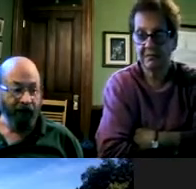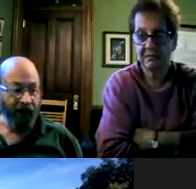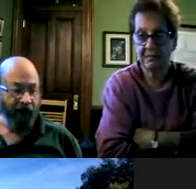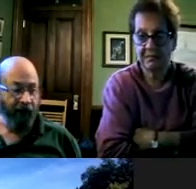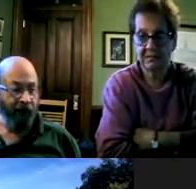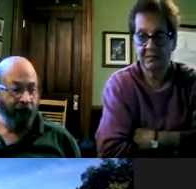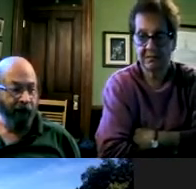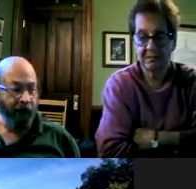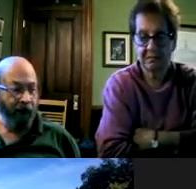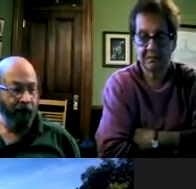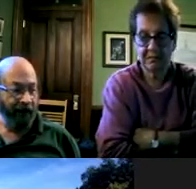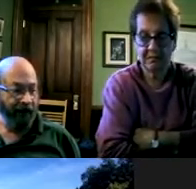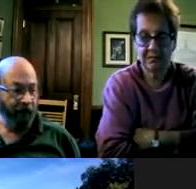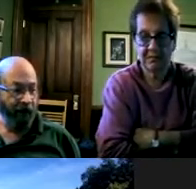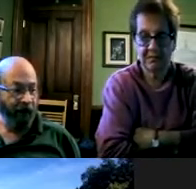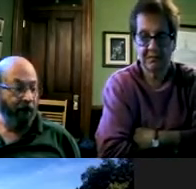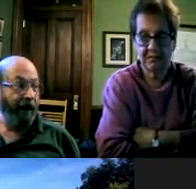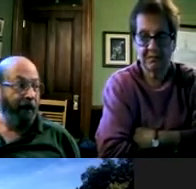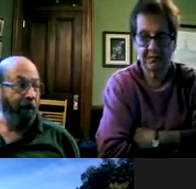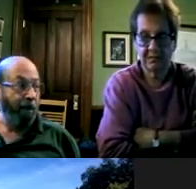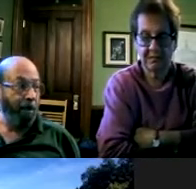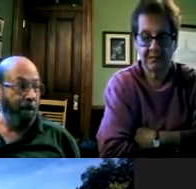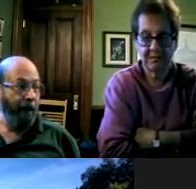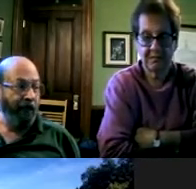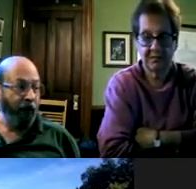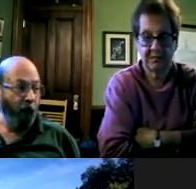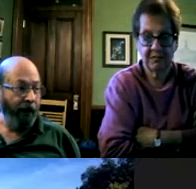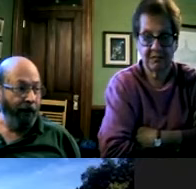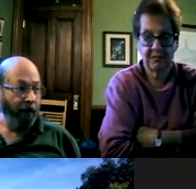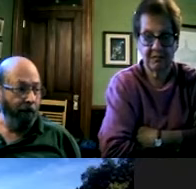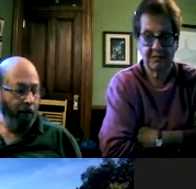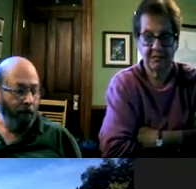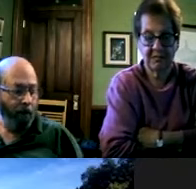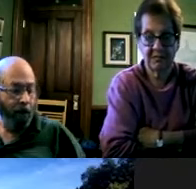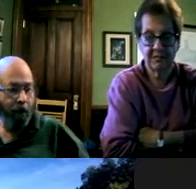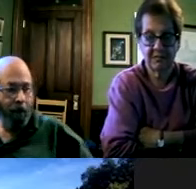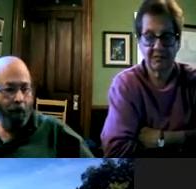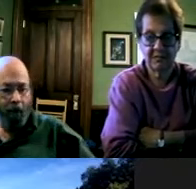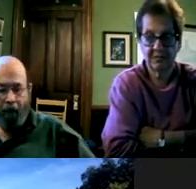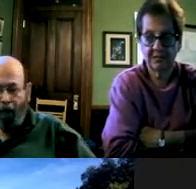there is no sidewalk, and it's kind of